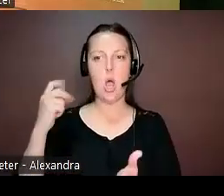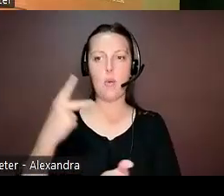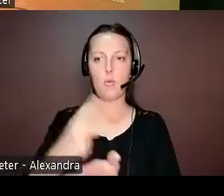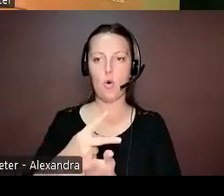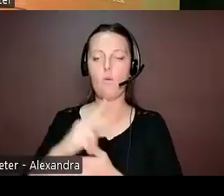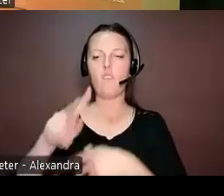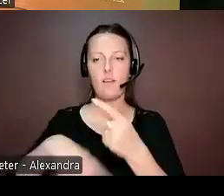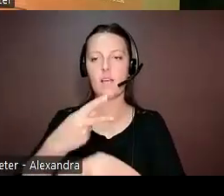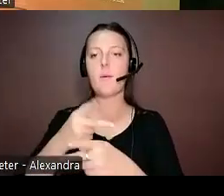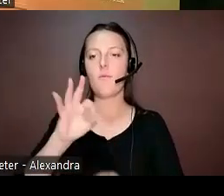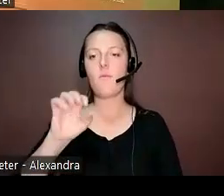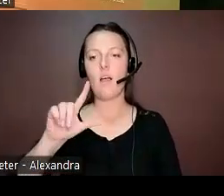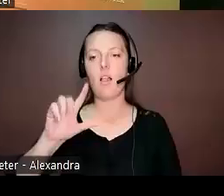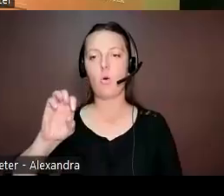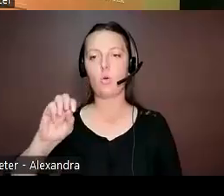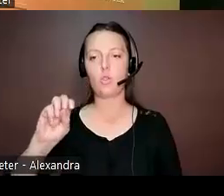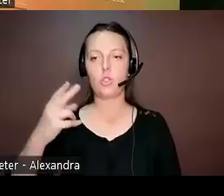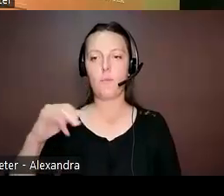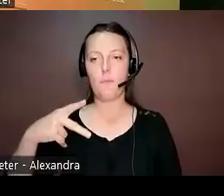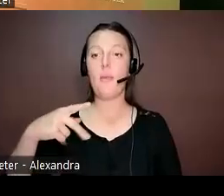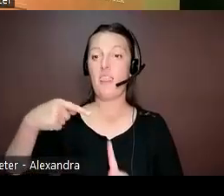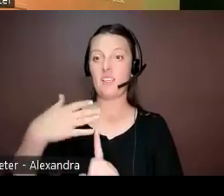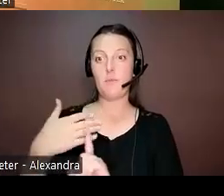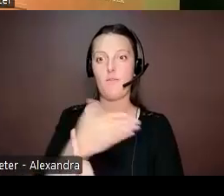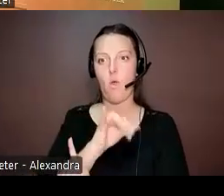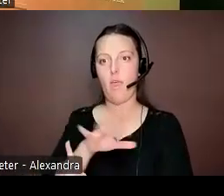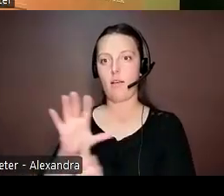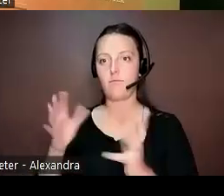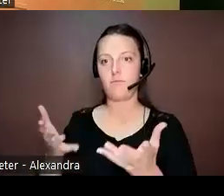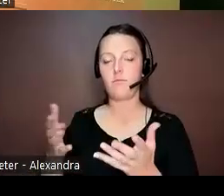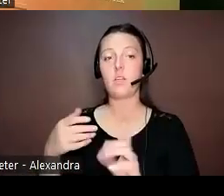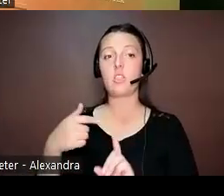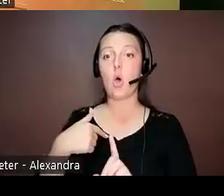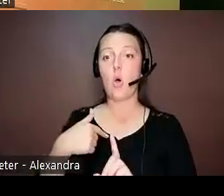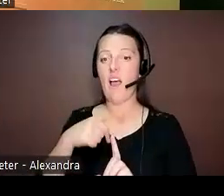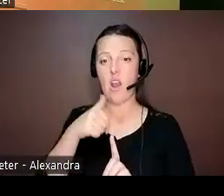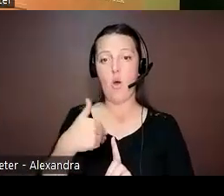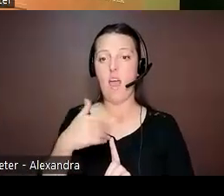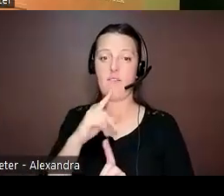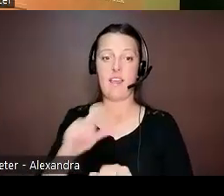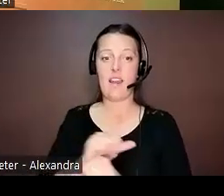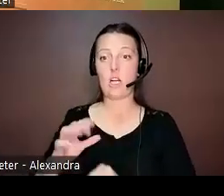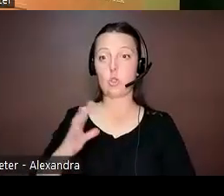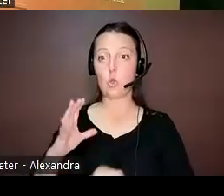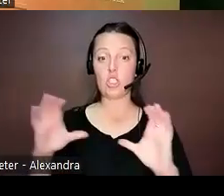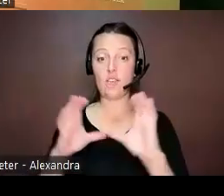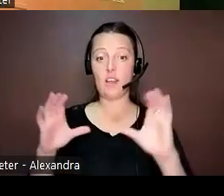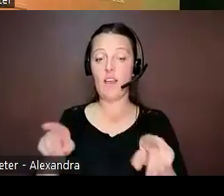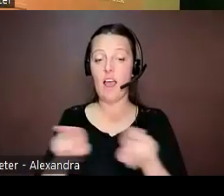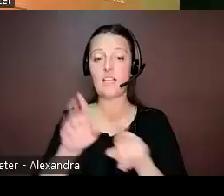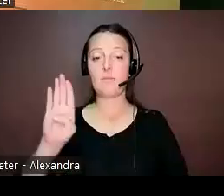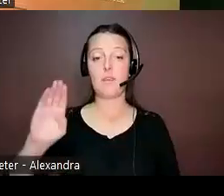So I don't have the actual certificate as a BNNP fellow because it happened right before.